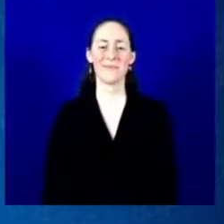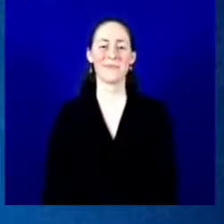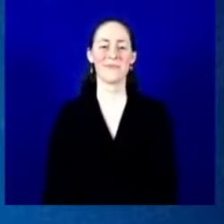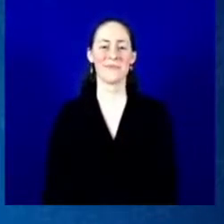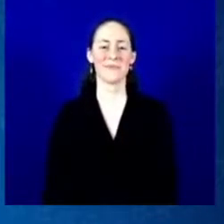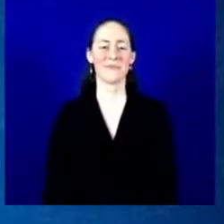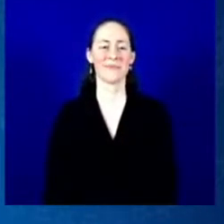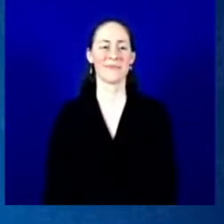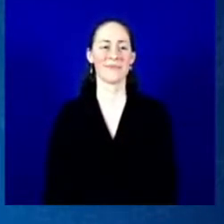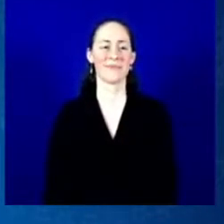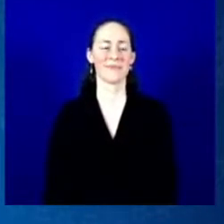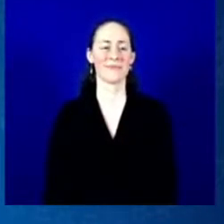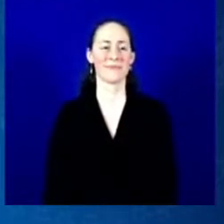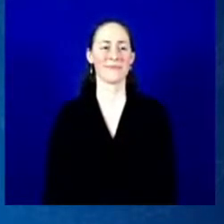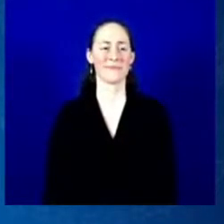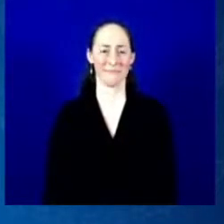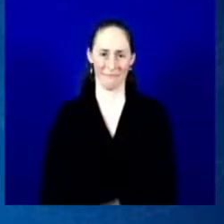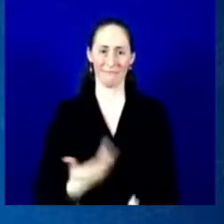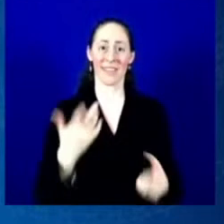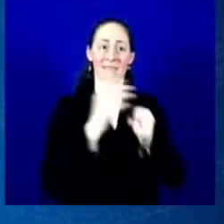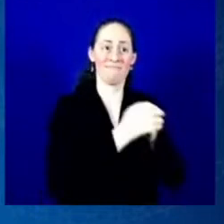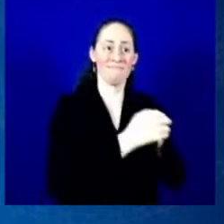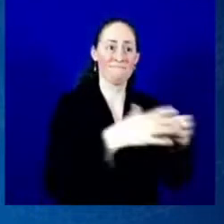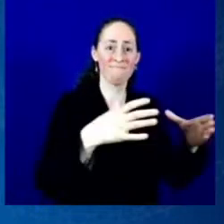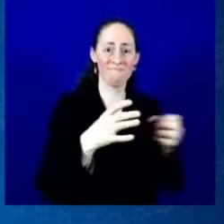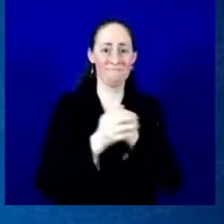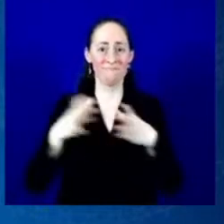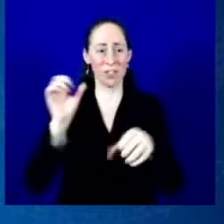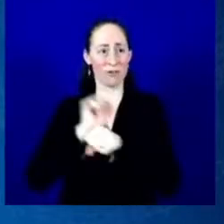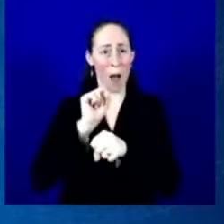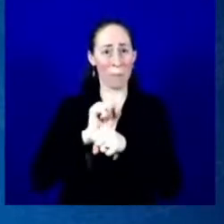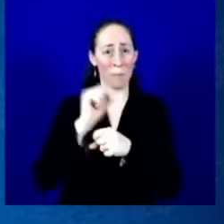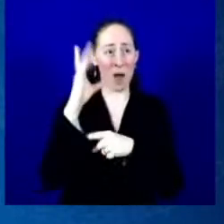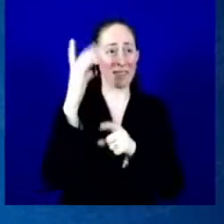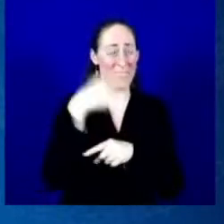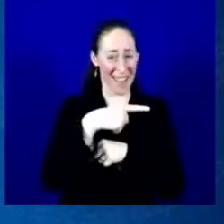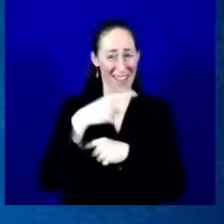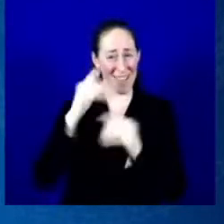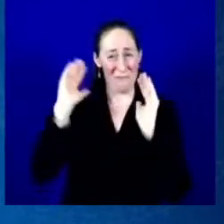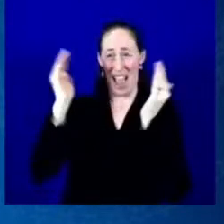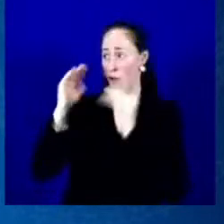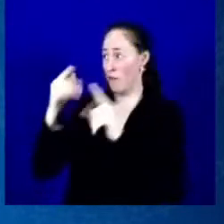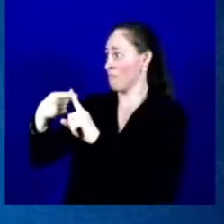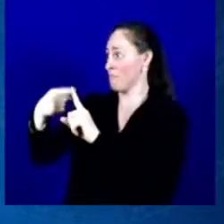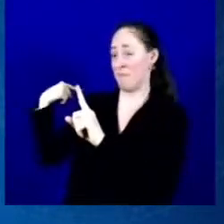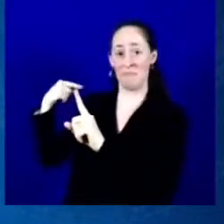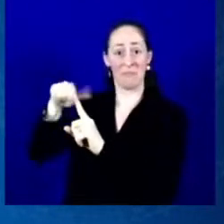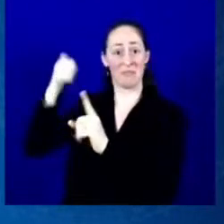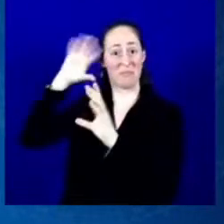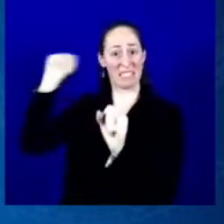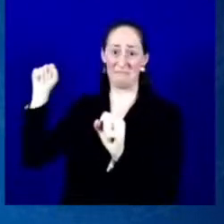100 days than any president on record. The International Monetary Fund